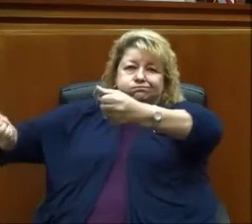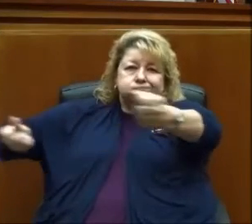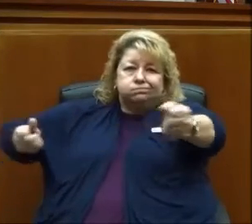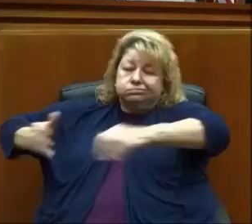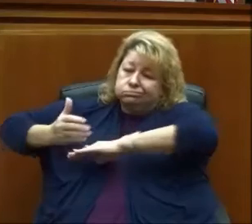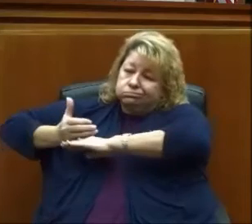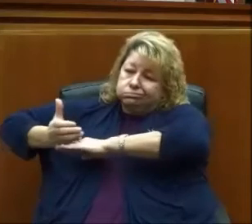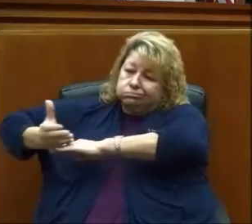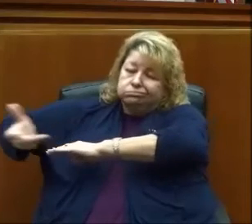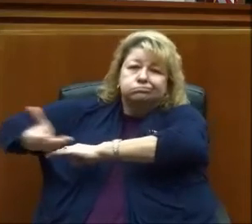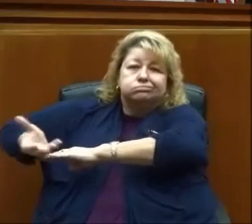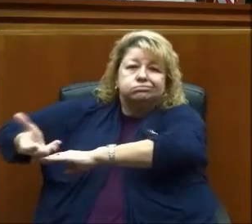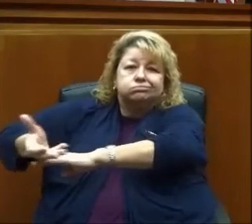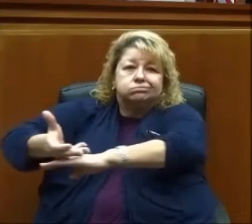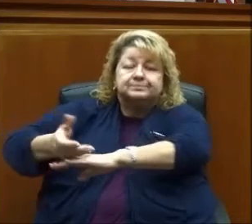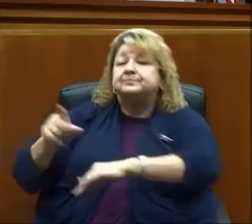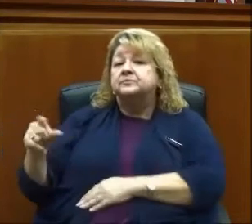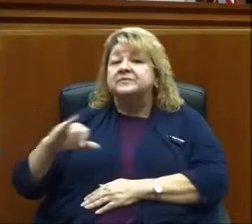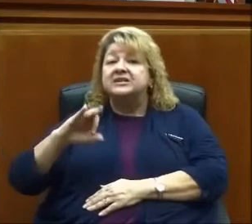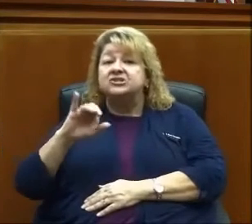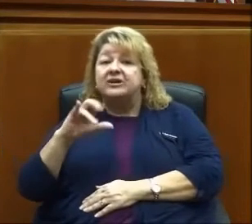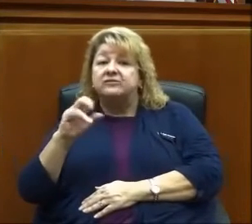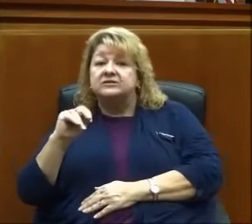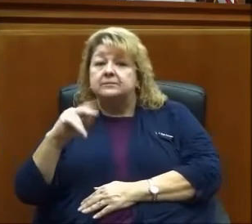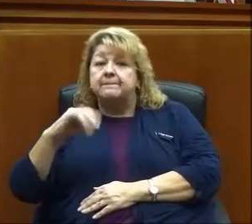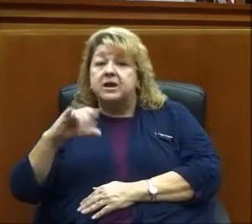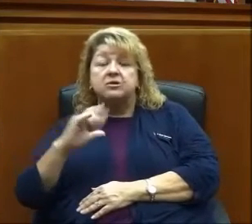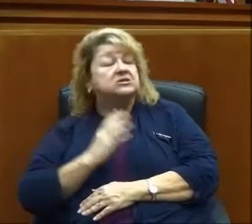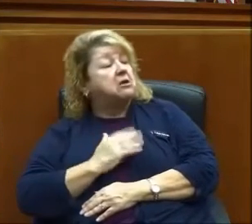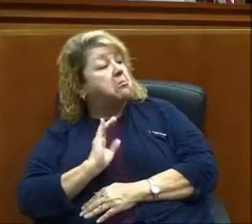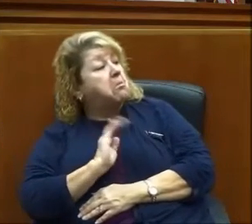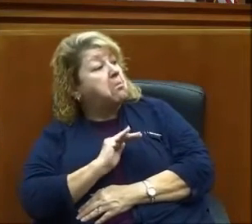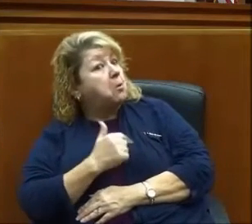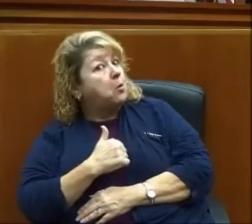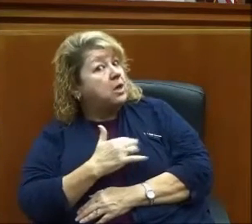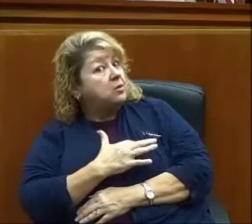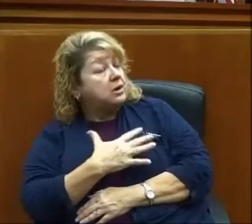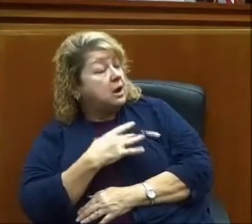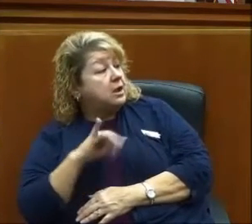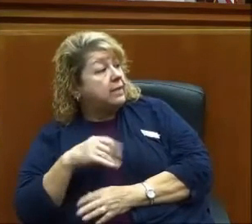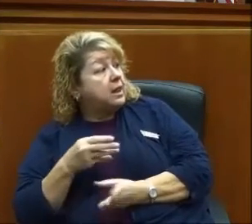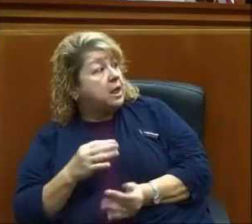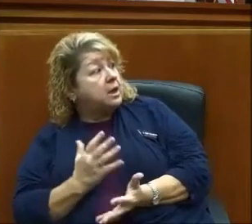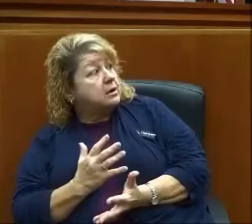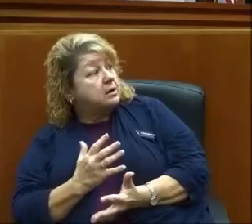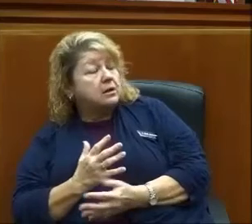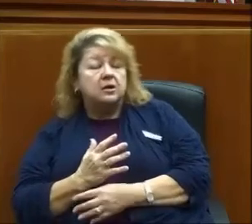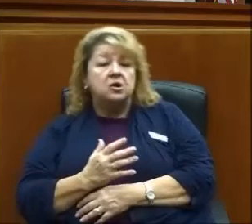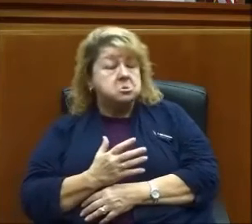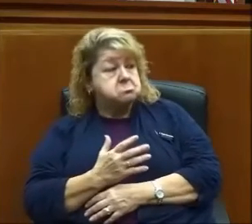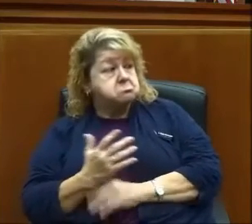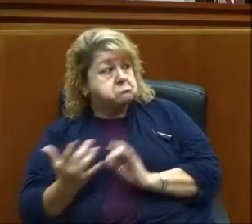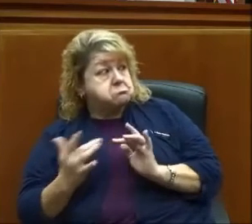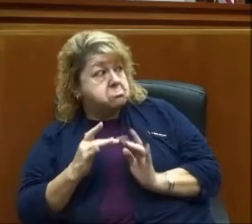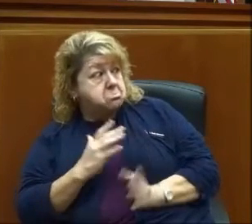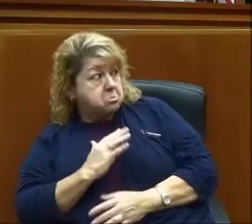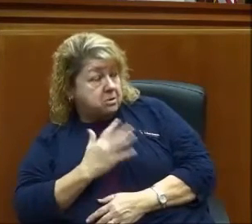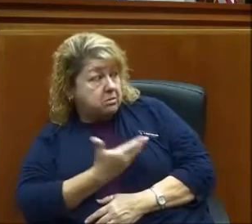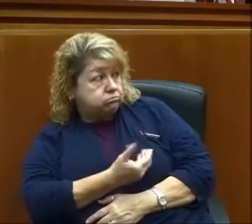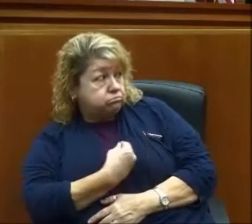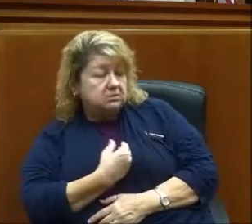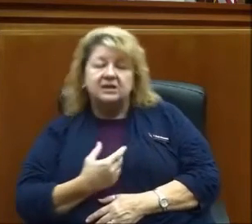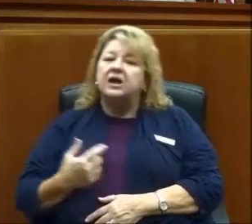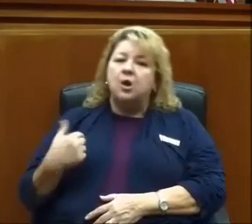having this land, and they have contacted us, and it would really be a benefit for us to do this because we've been having